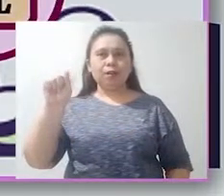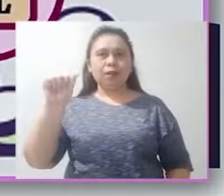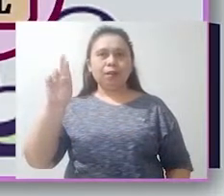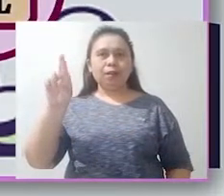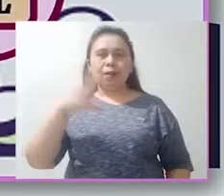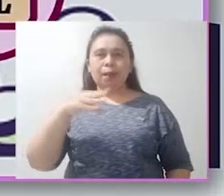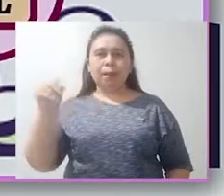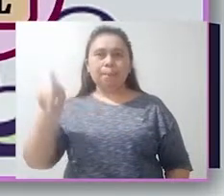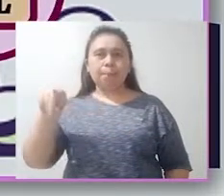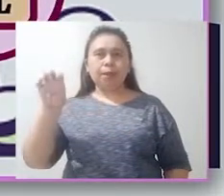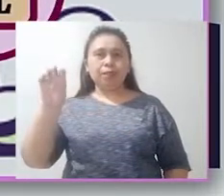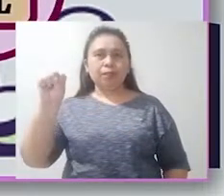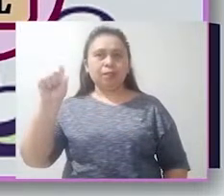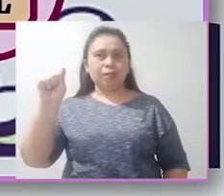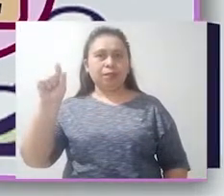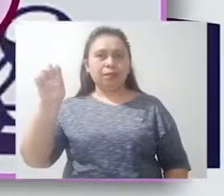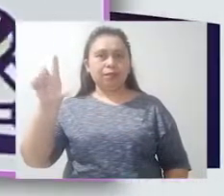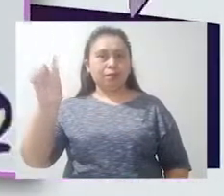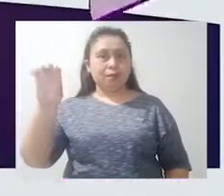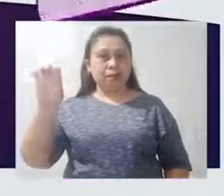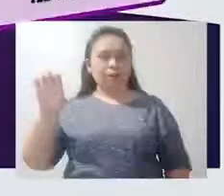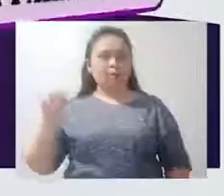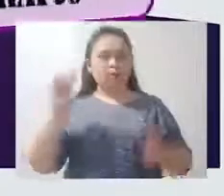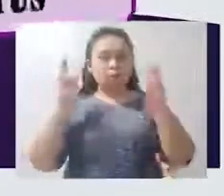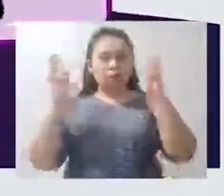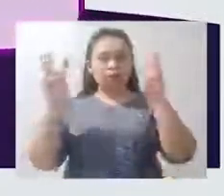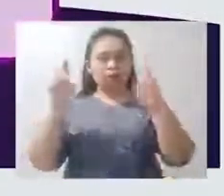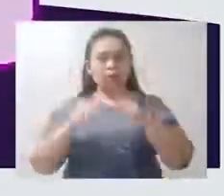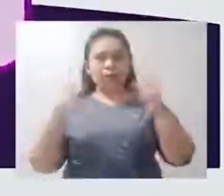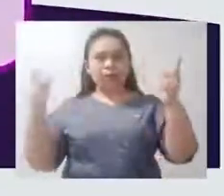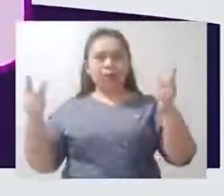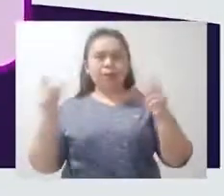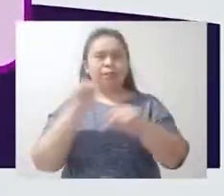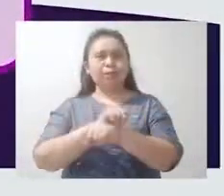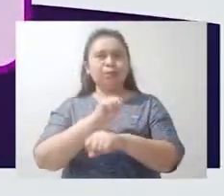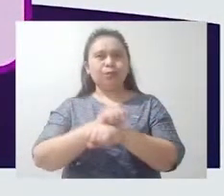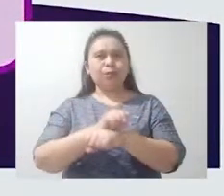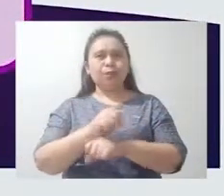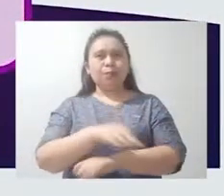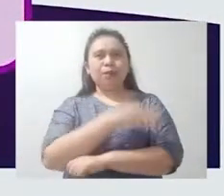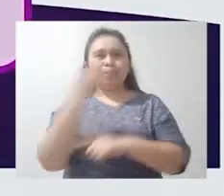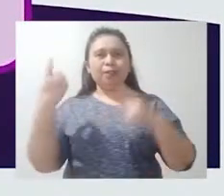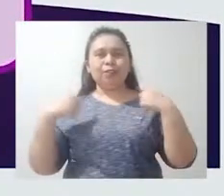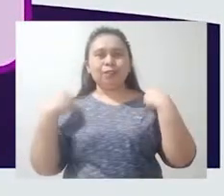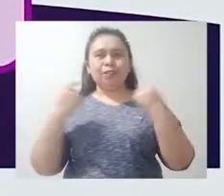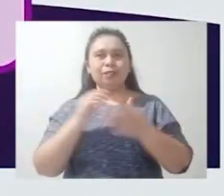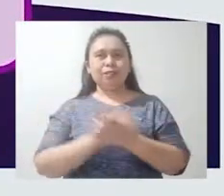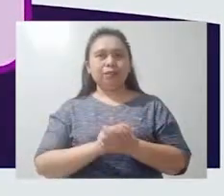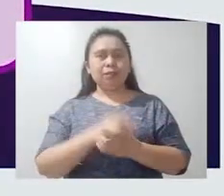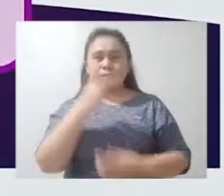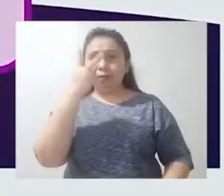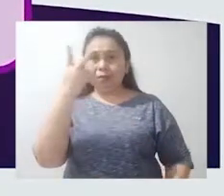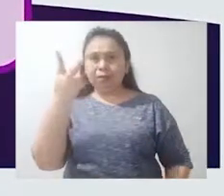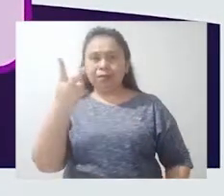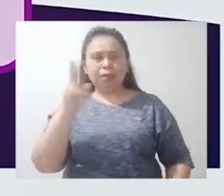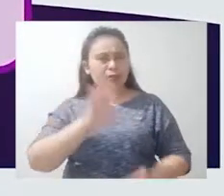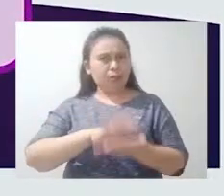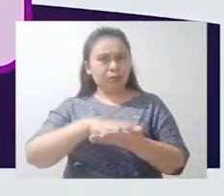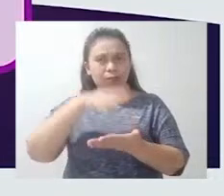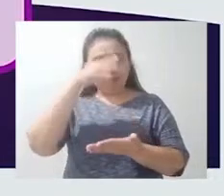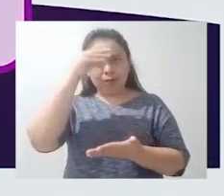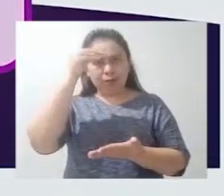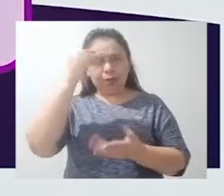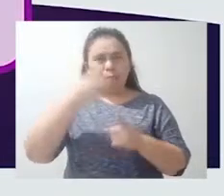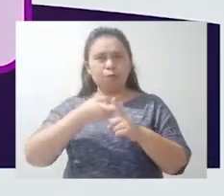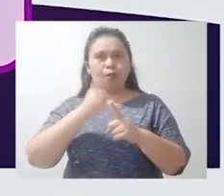pestle. Wow, you did a great job, Fernandino teens. I see that you really